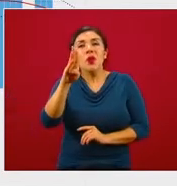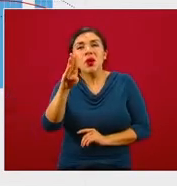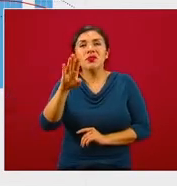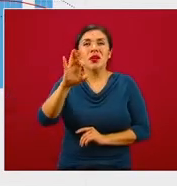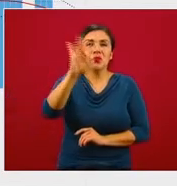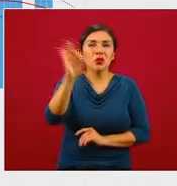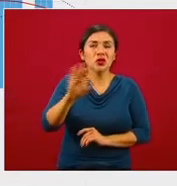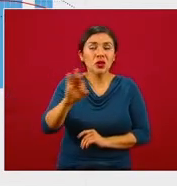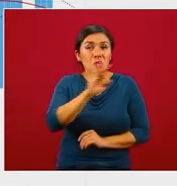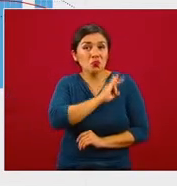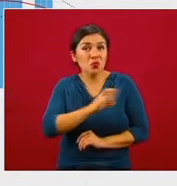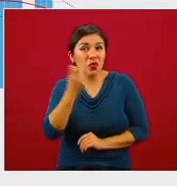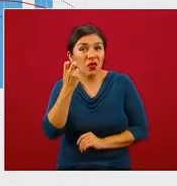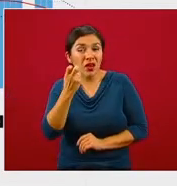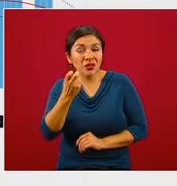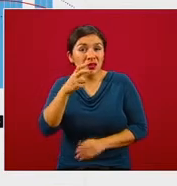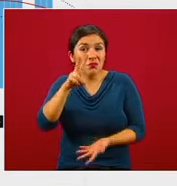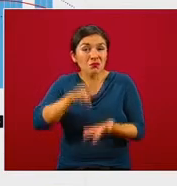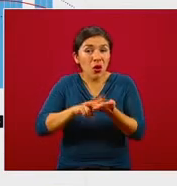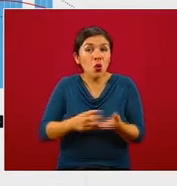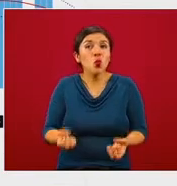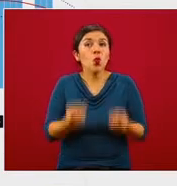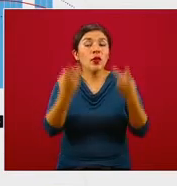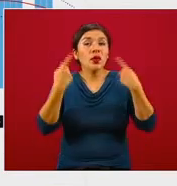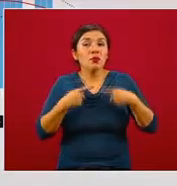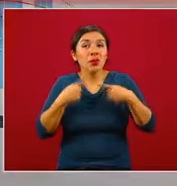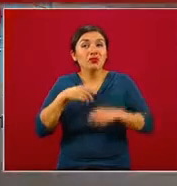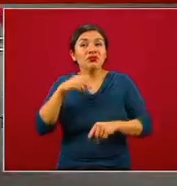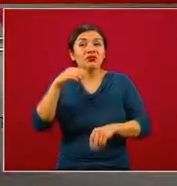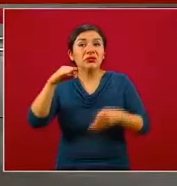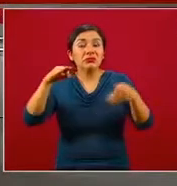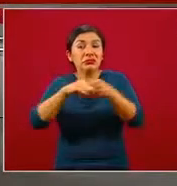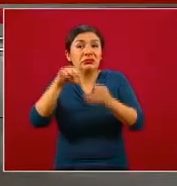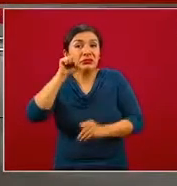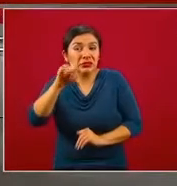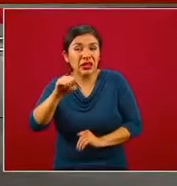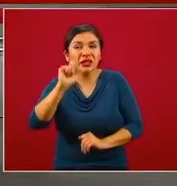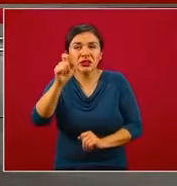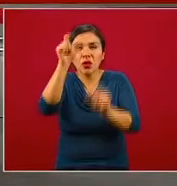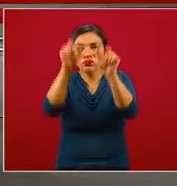Dr. Lopez-Gatell has mentioned, the median is the red line,